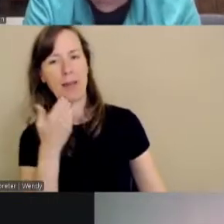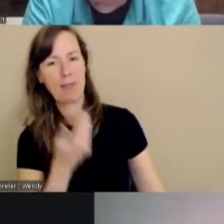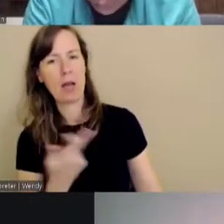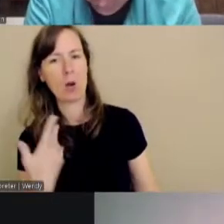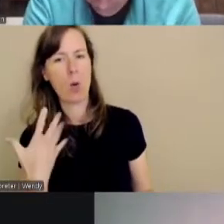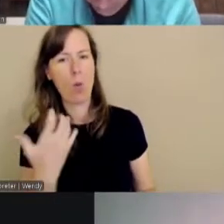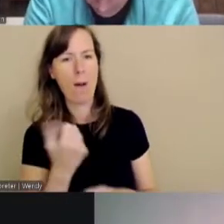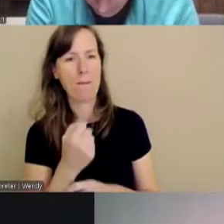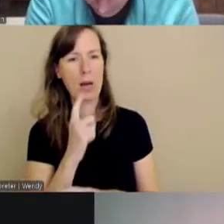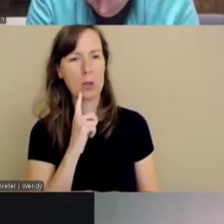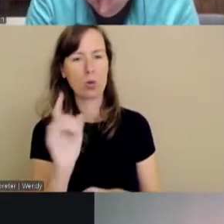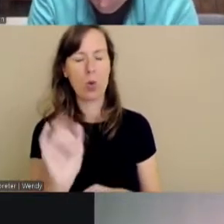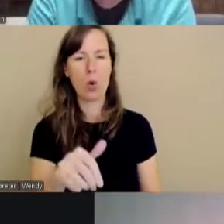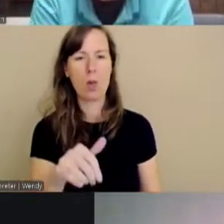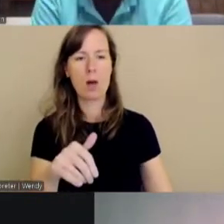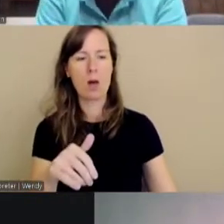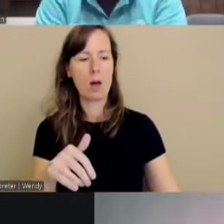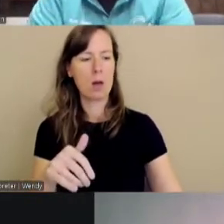that